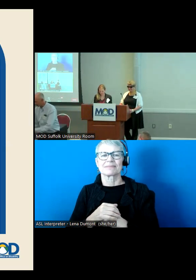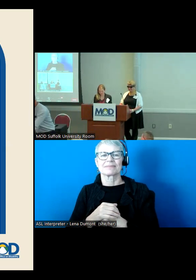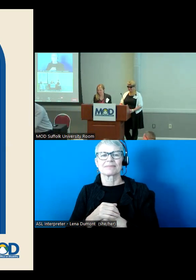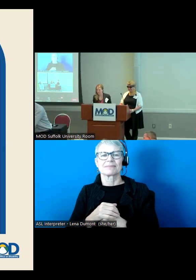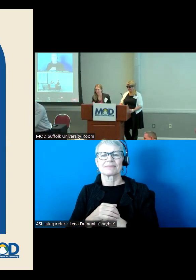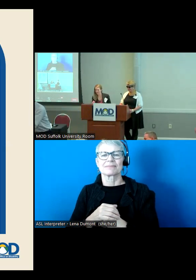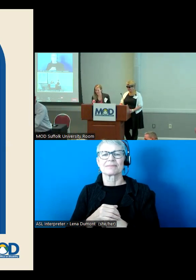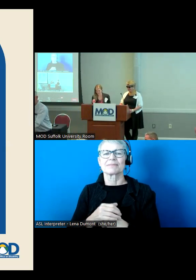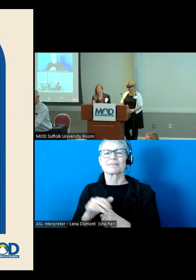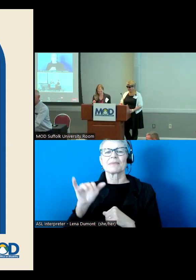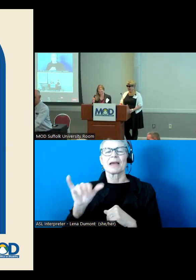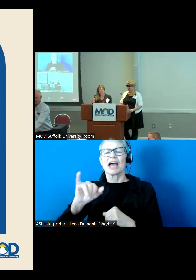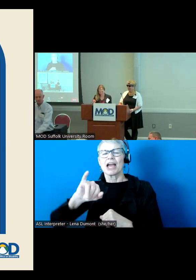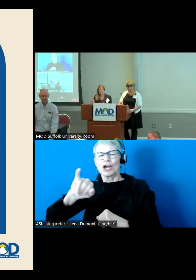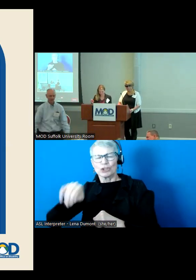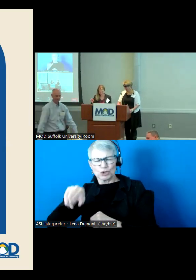All right, that's enough connecting.